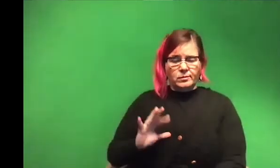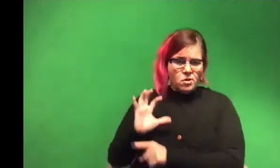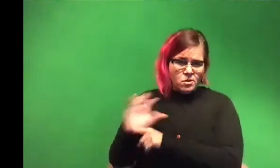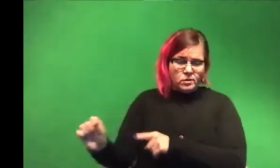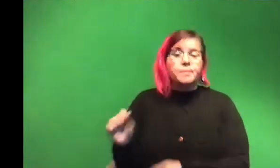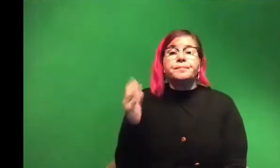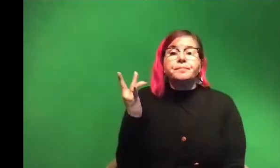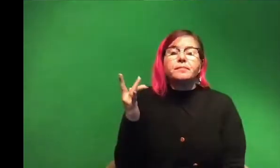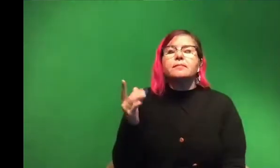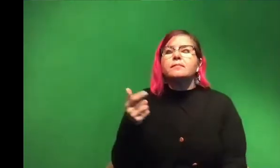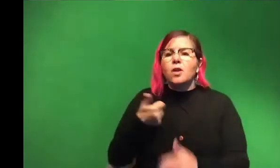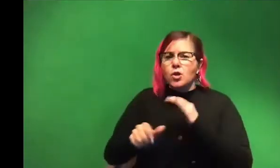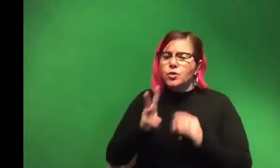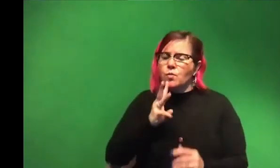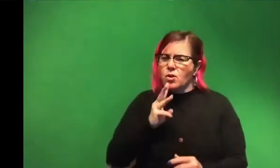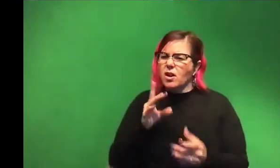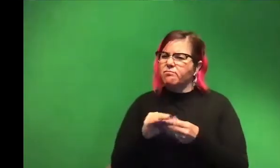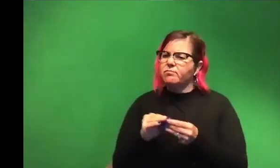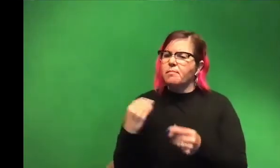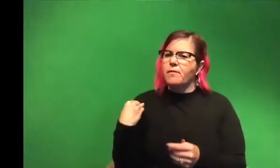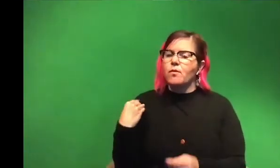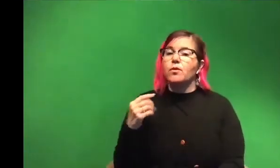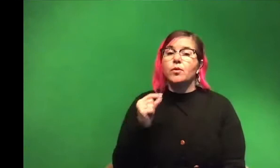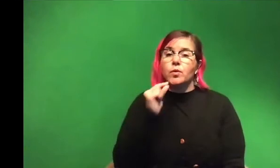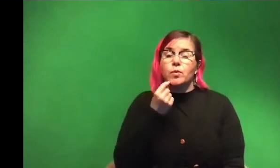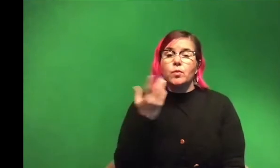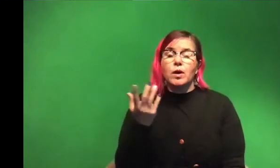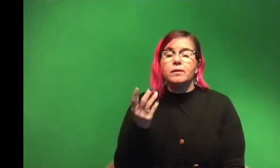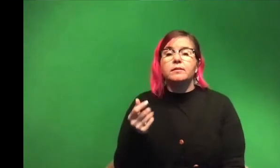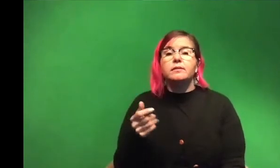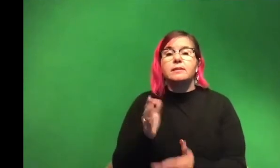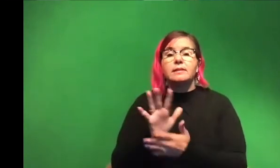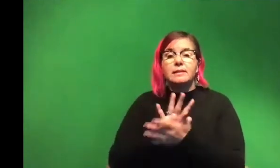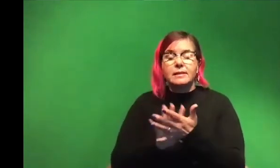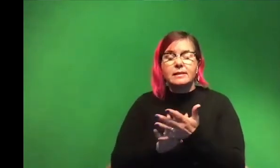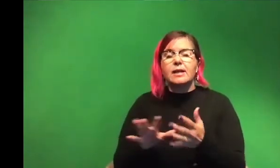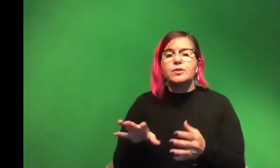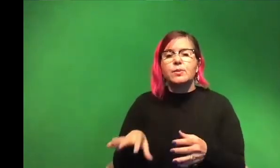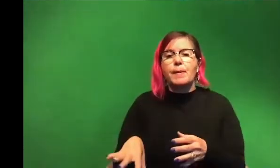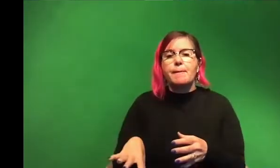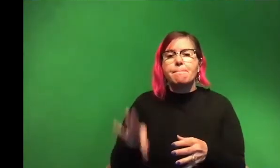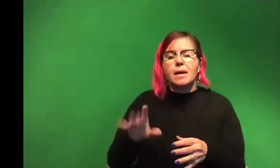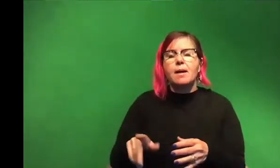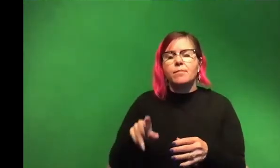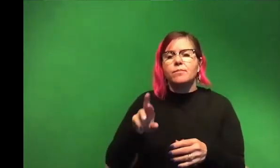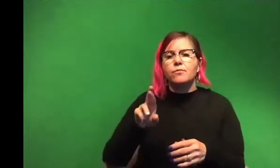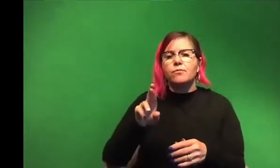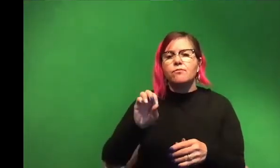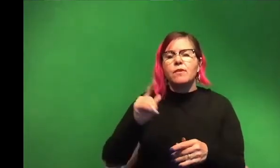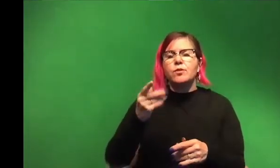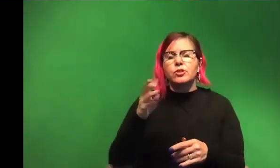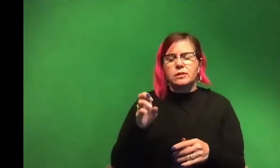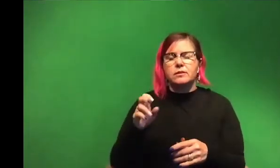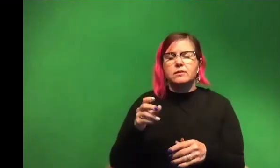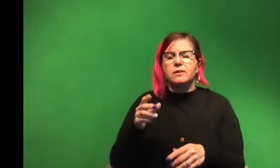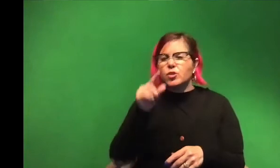one of these amphibious ones I was talking about earlier. The cool thing is it's actually designed to pick up refugees off the coast of